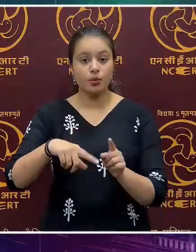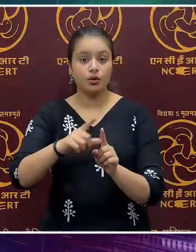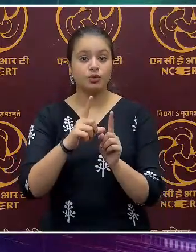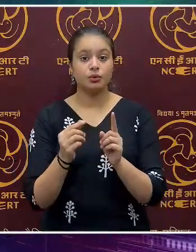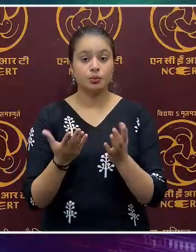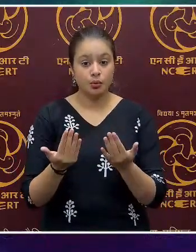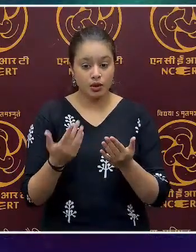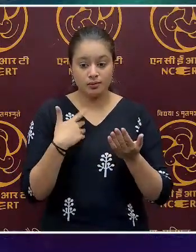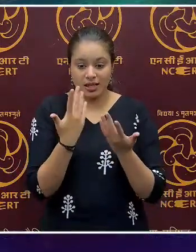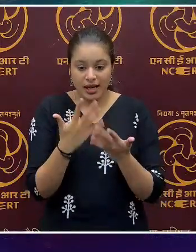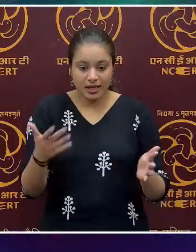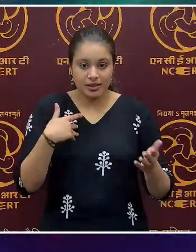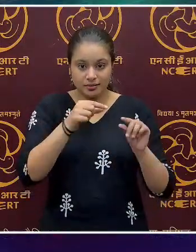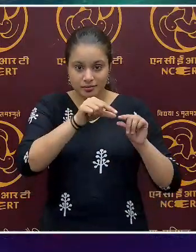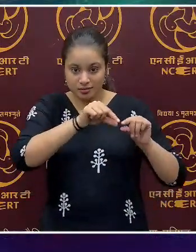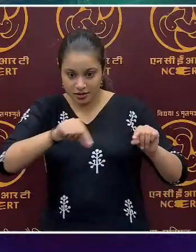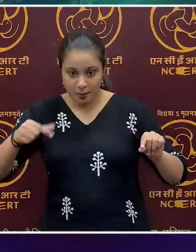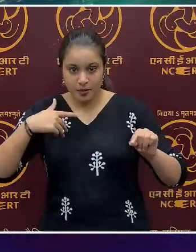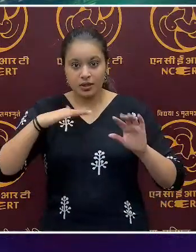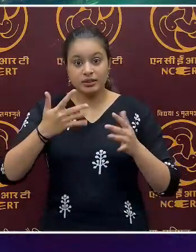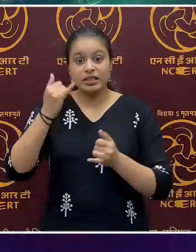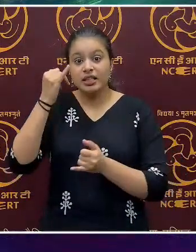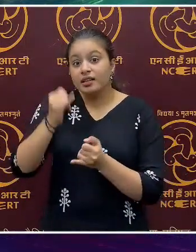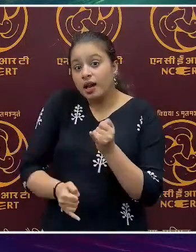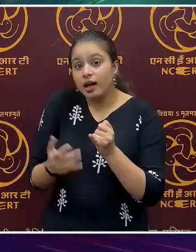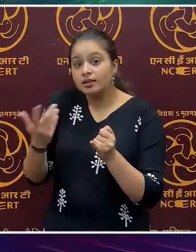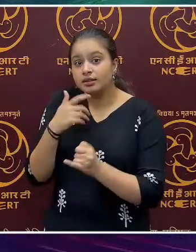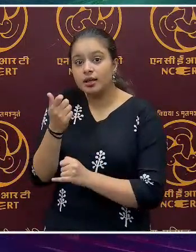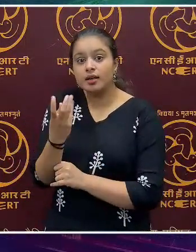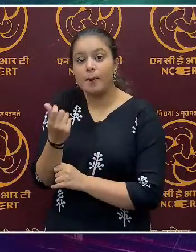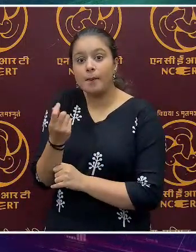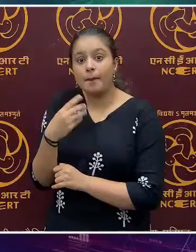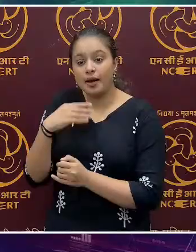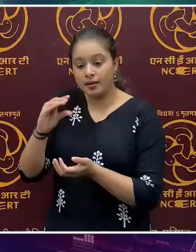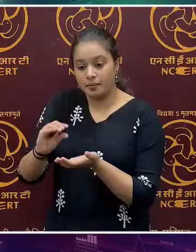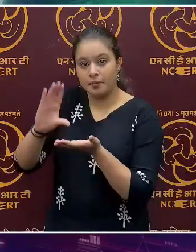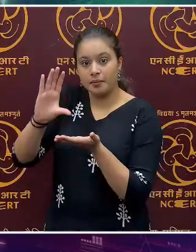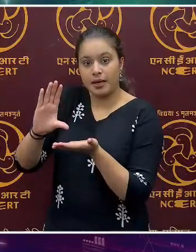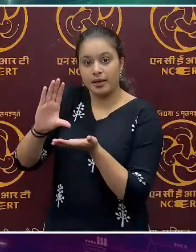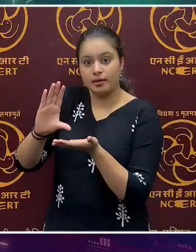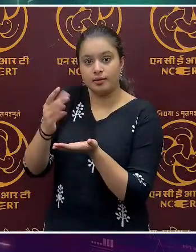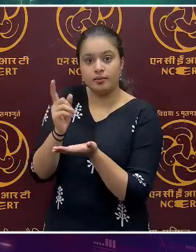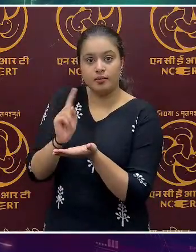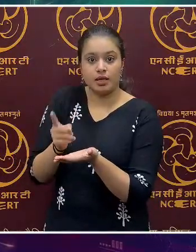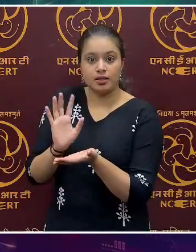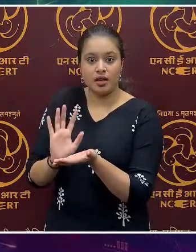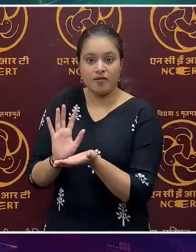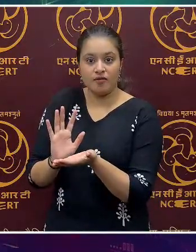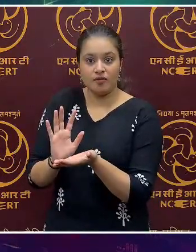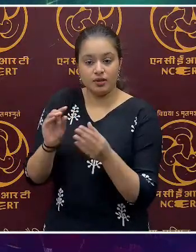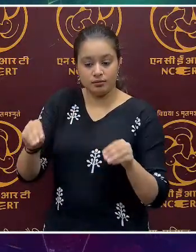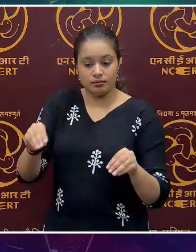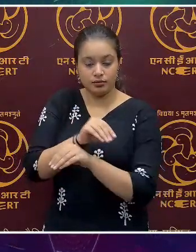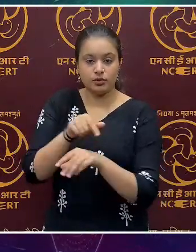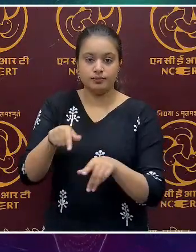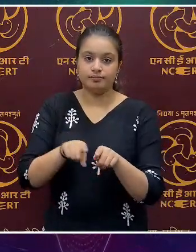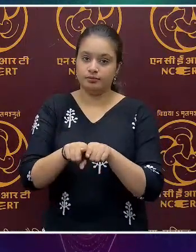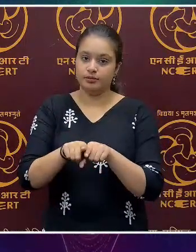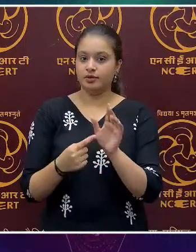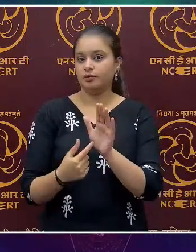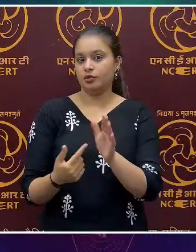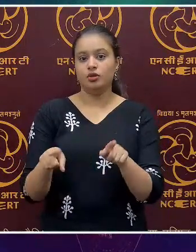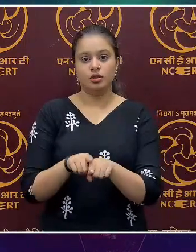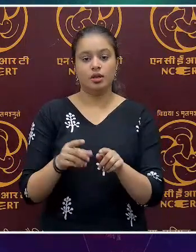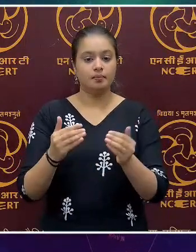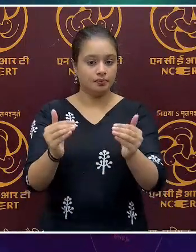is completed till the number is sorted in an ascending order. So this is the example. Now I